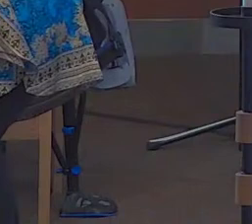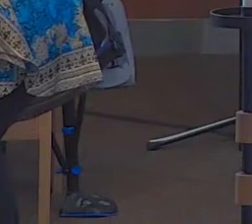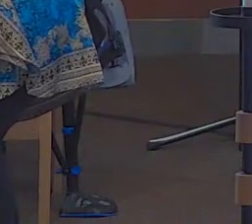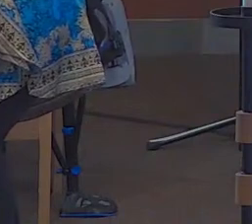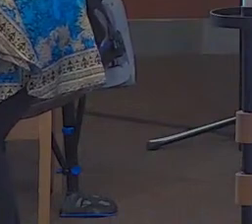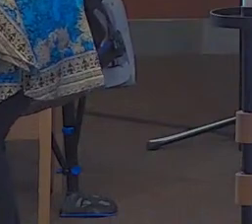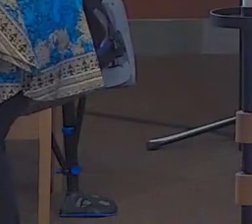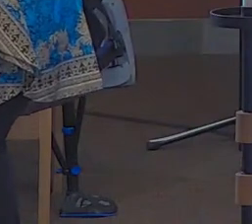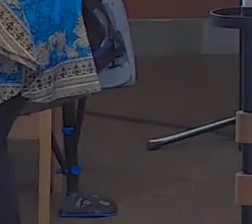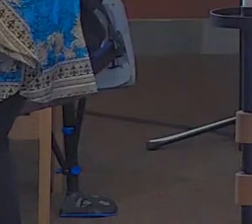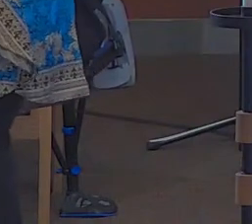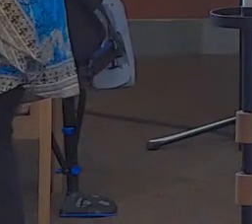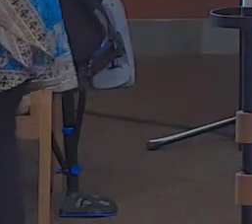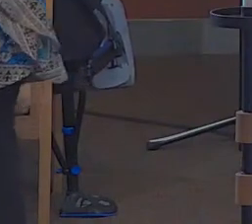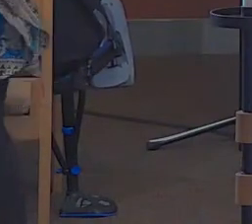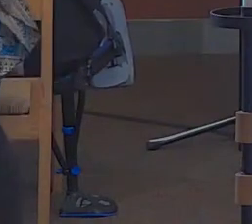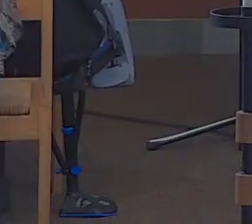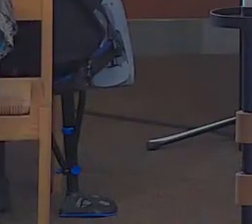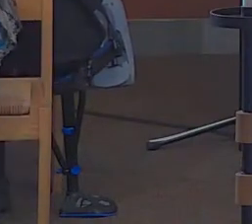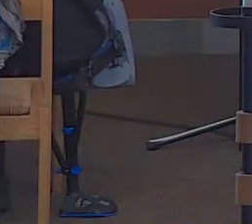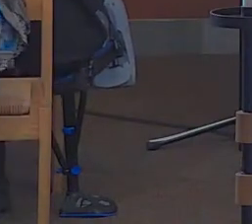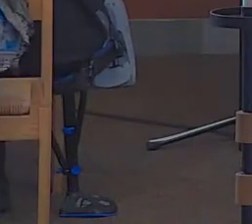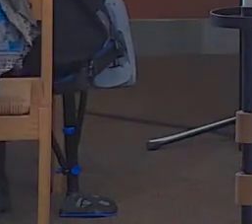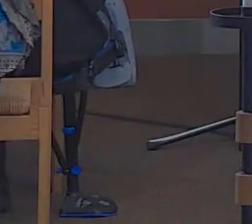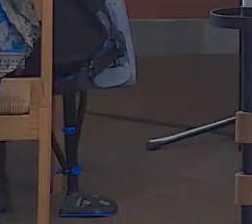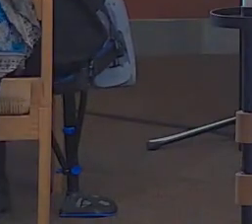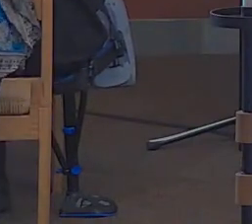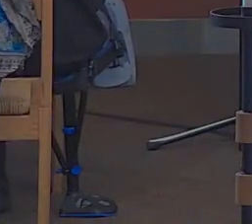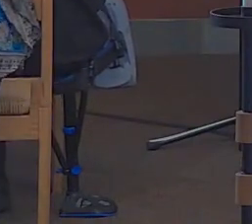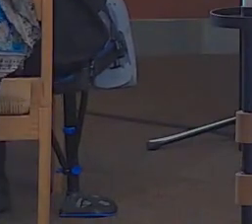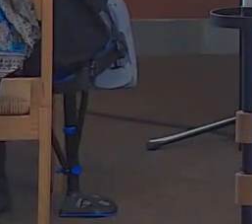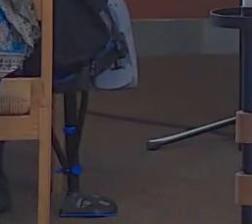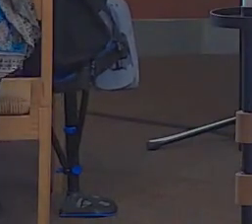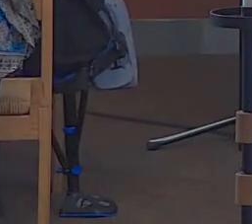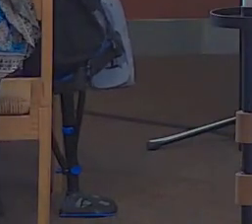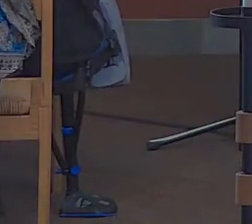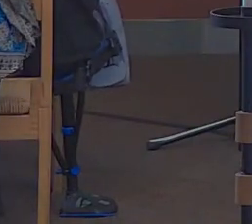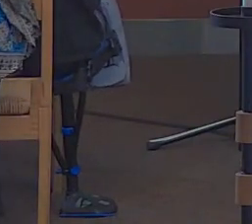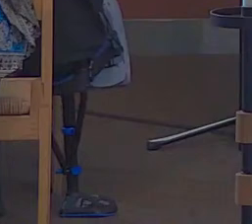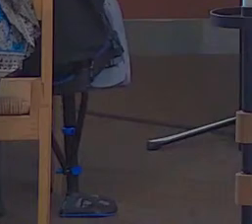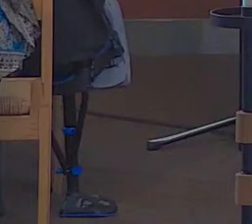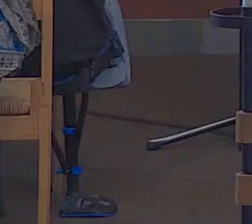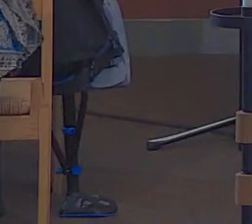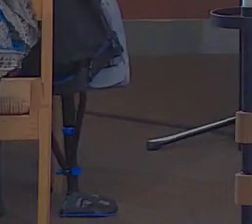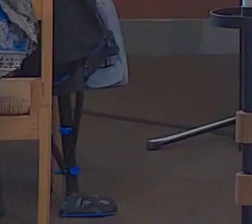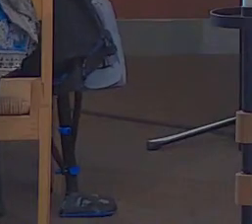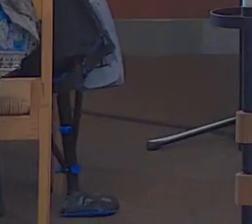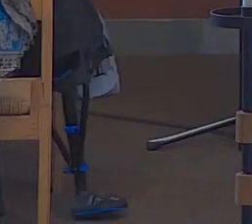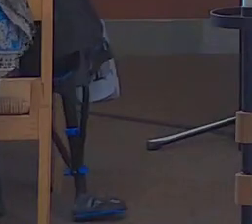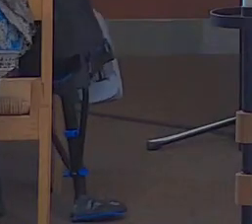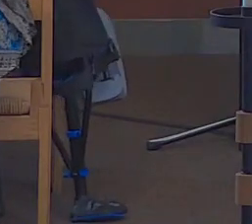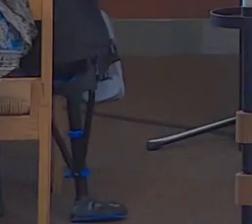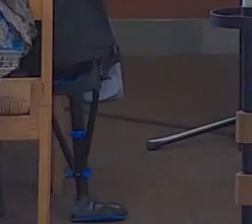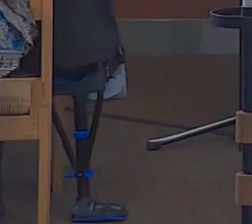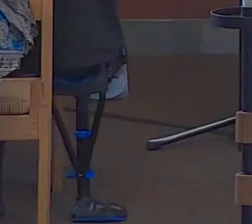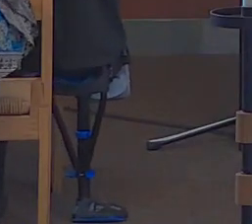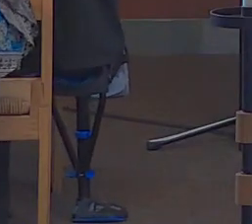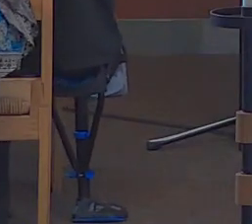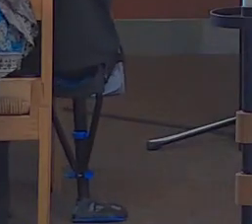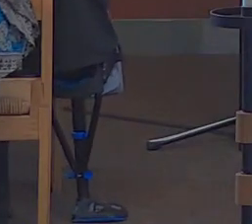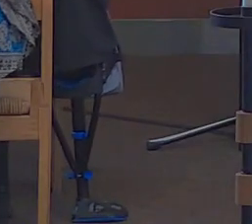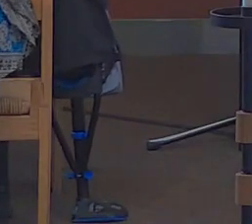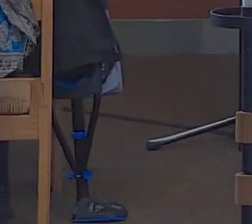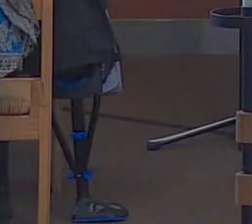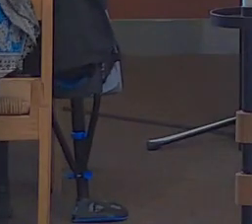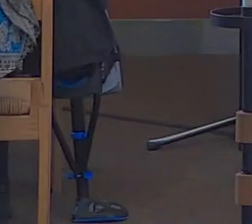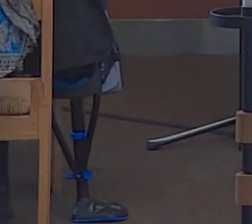obviously, and Abby was giving me the directions, and we were talking about how this works, and I said, you know, Mass is something we do all the time. Why is it